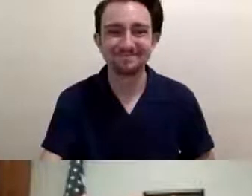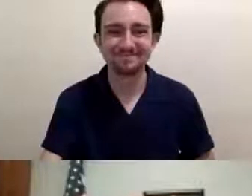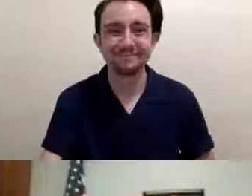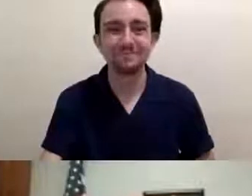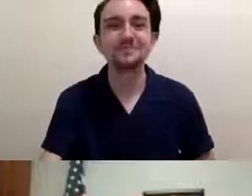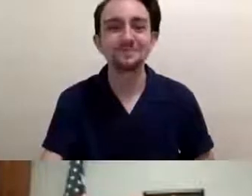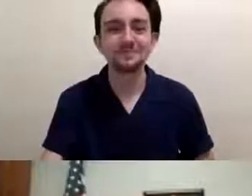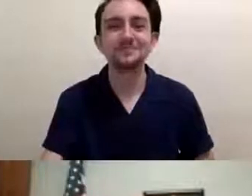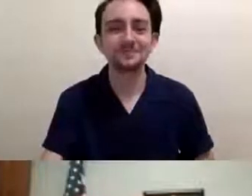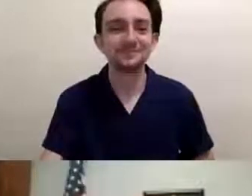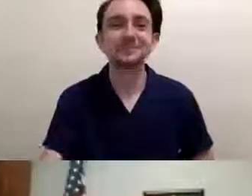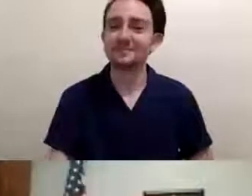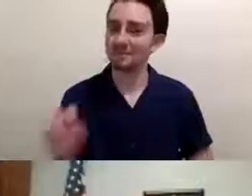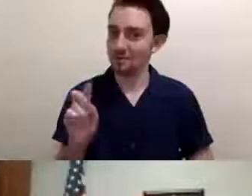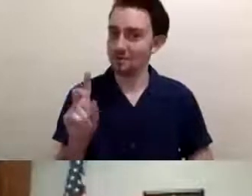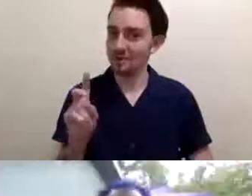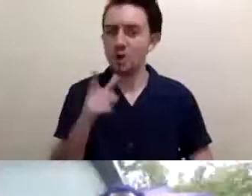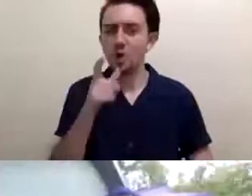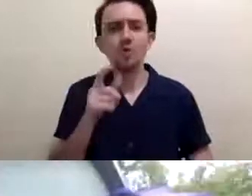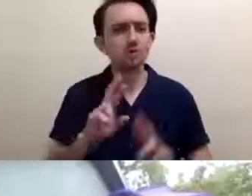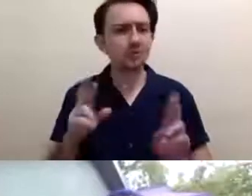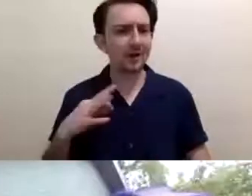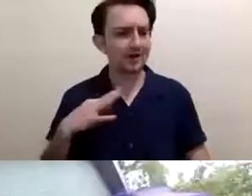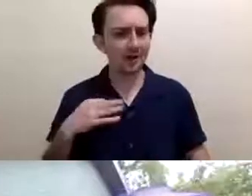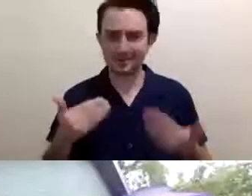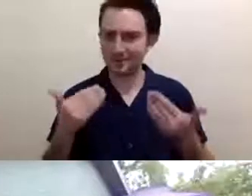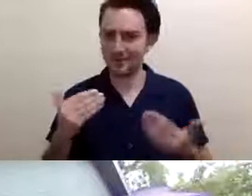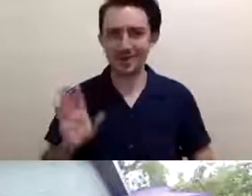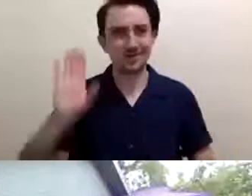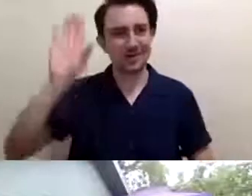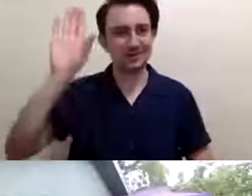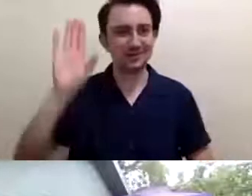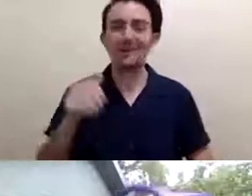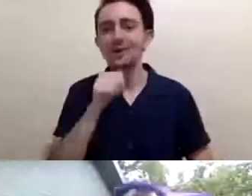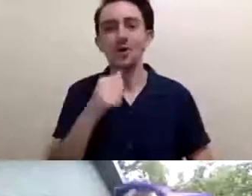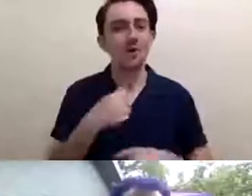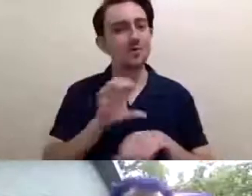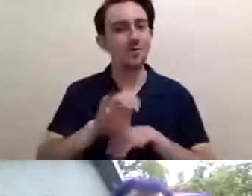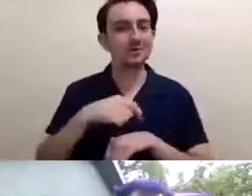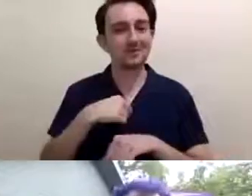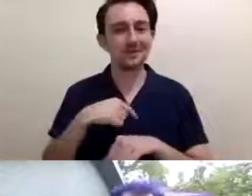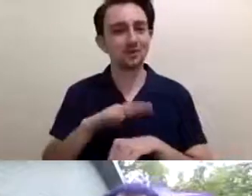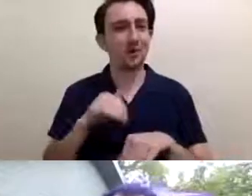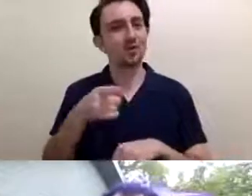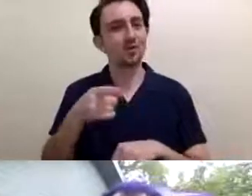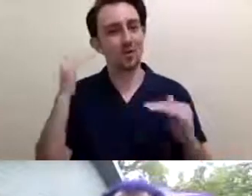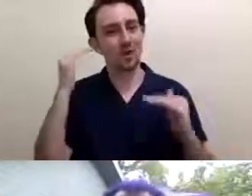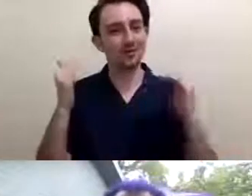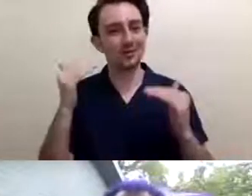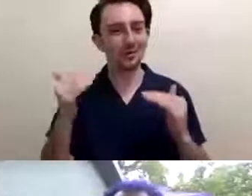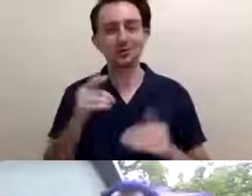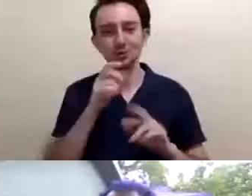Okay, don't make me pick you people. Blue, Orlando, come on. This is, we're adults. Blue, go for